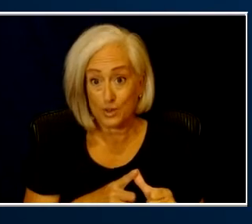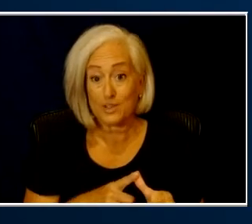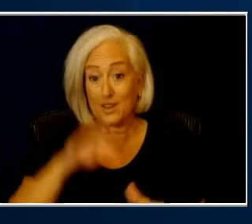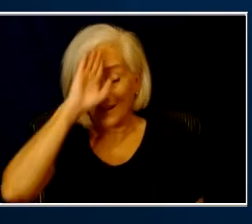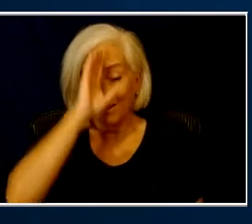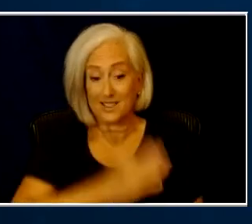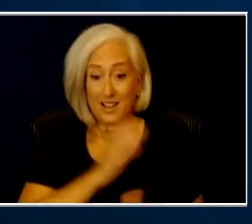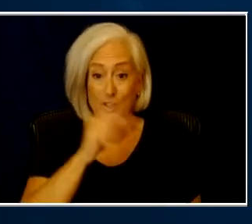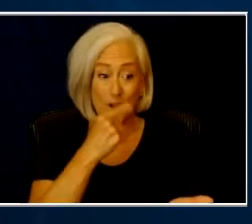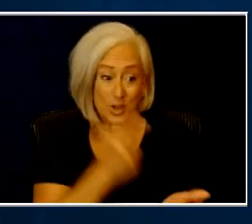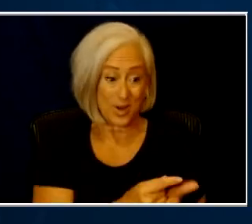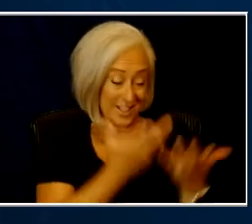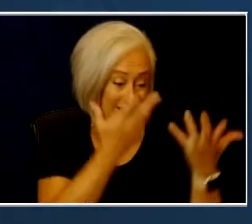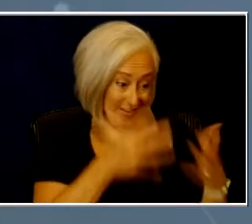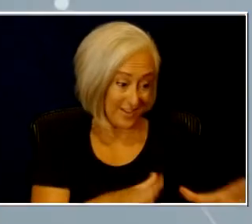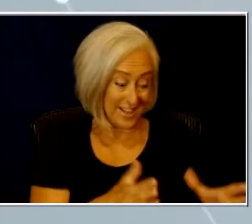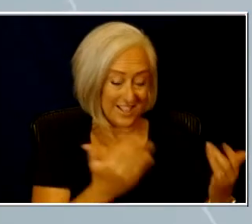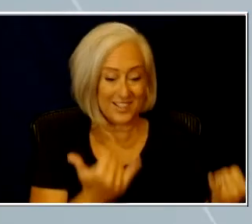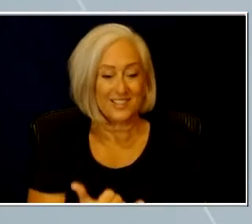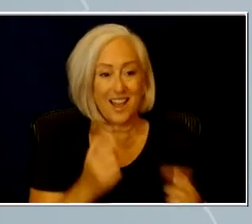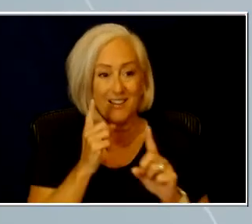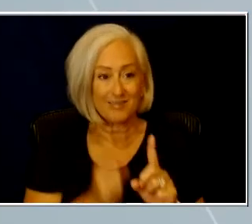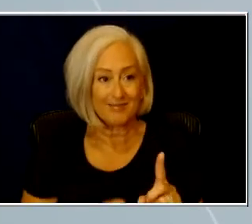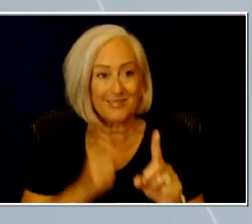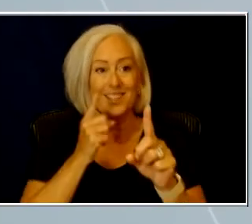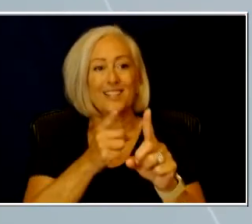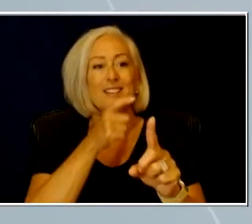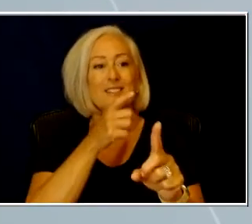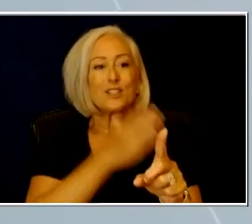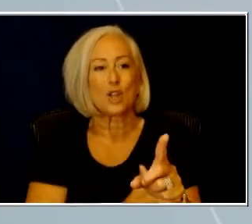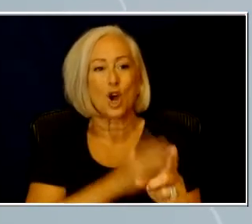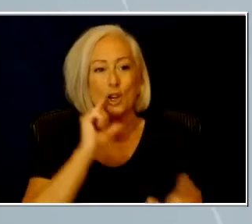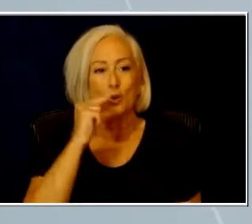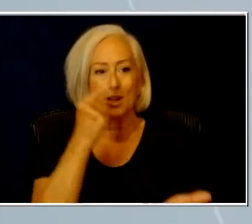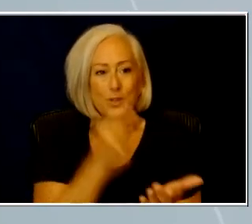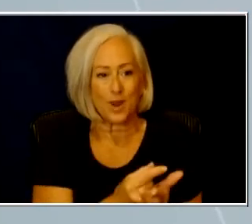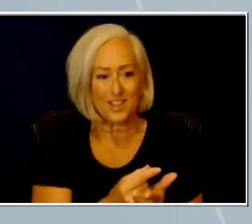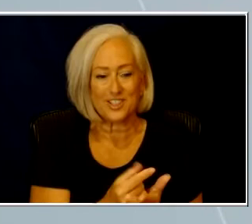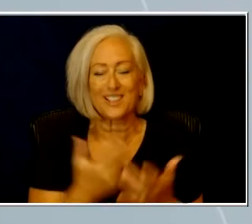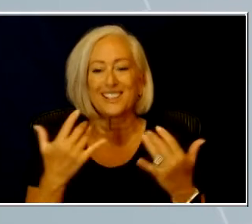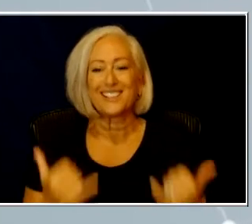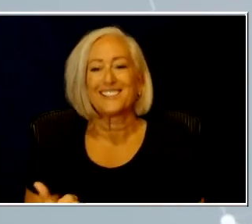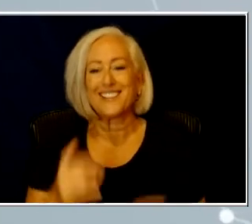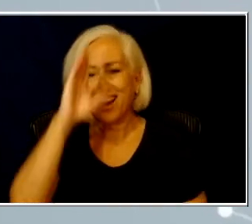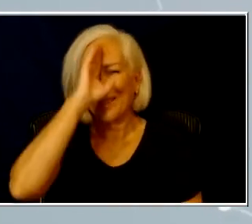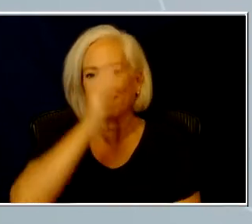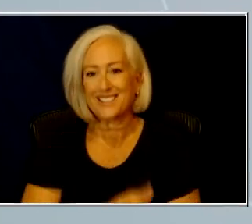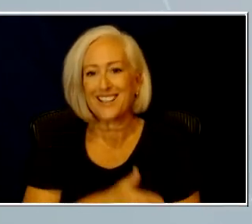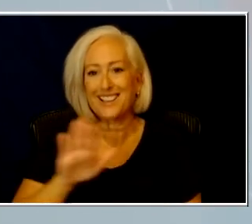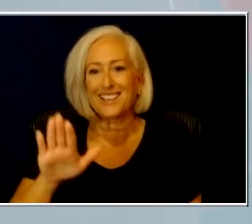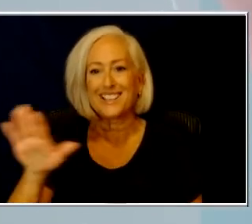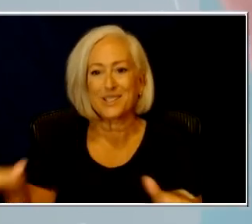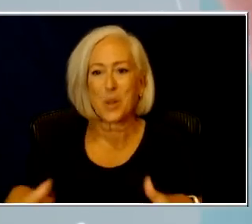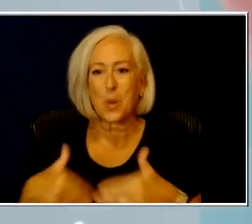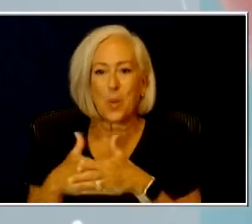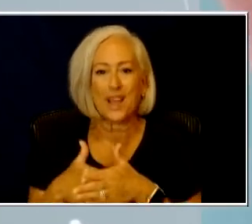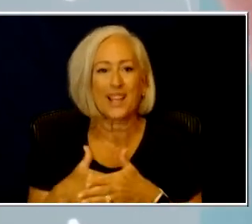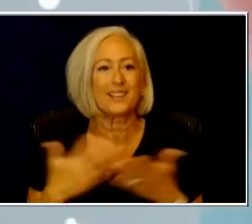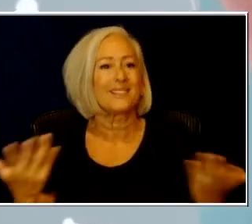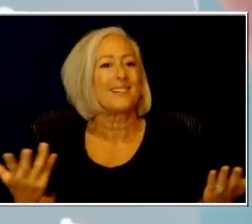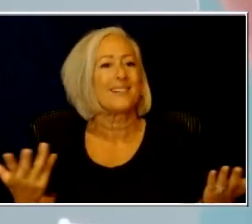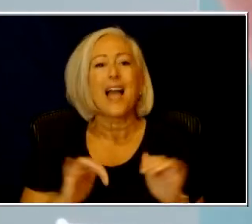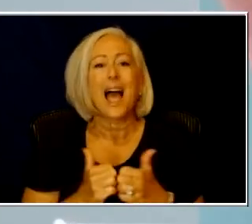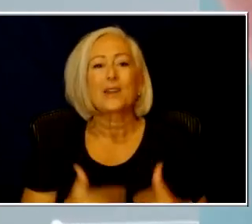hitting your daughter's graduation. You're going to go to your son's wedding. Just tell us how life looks for you these